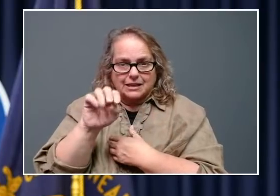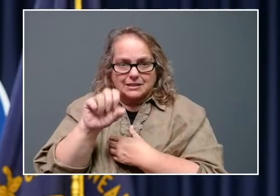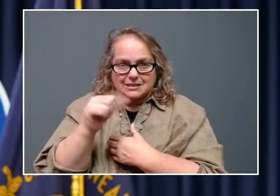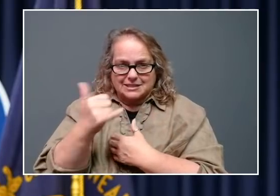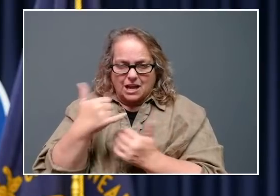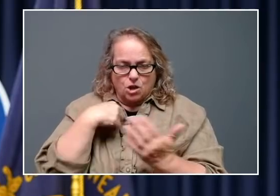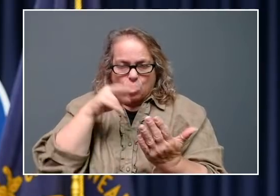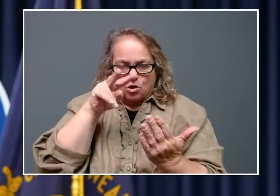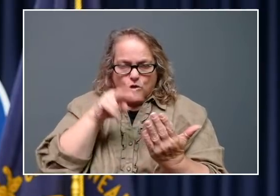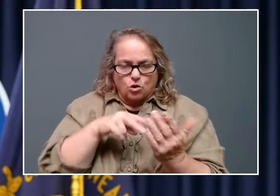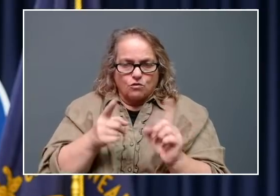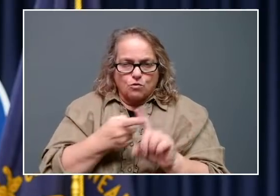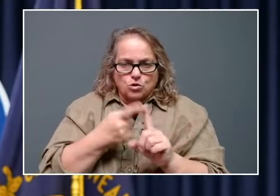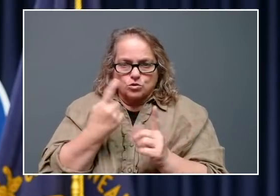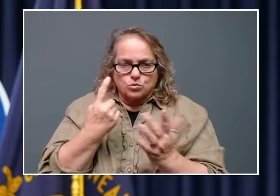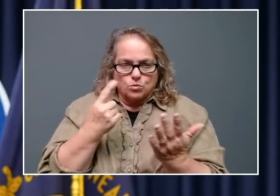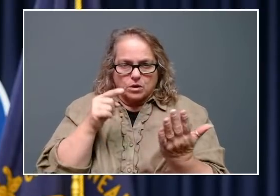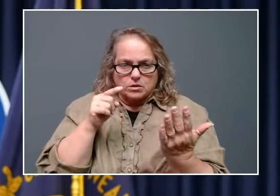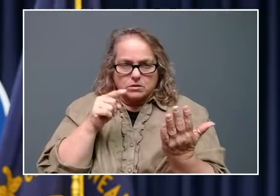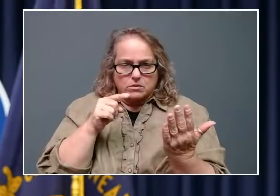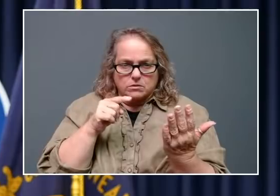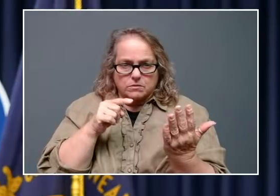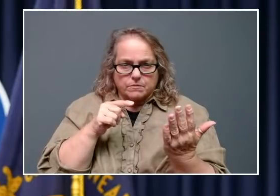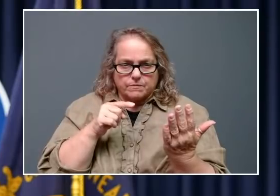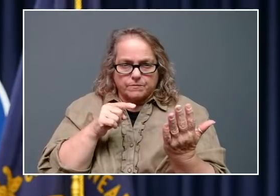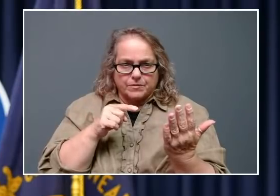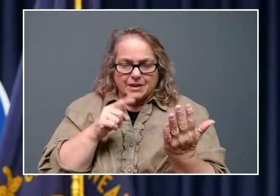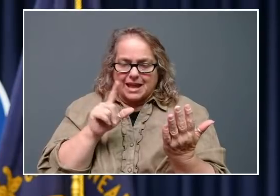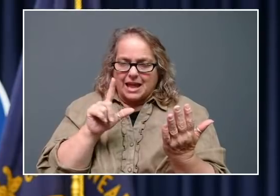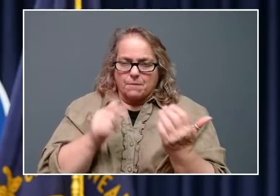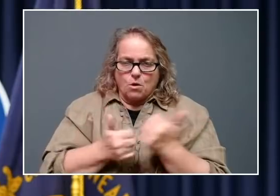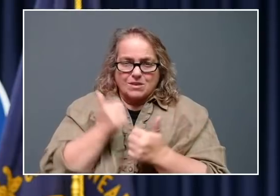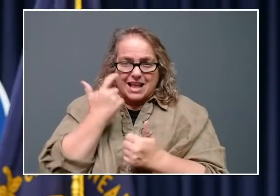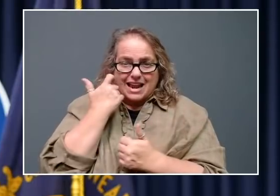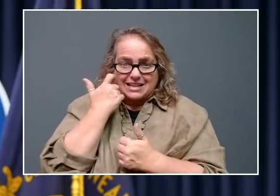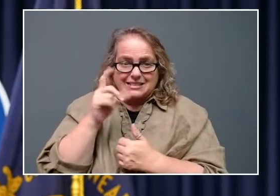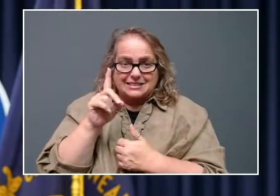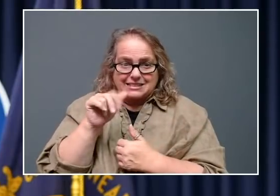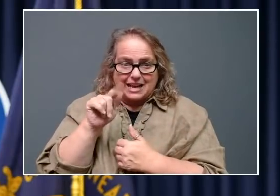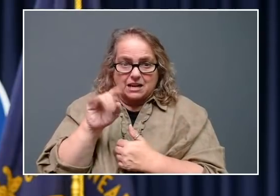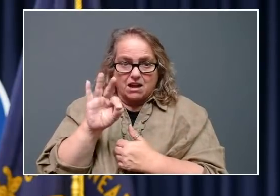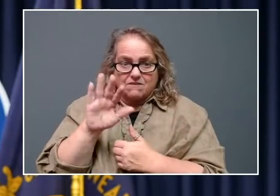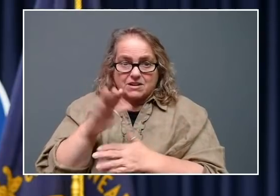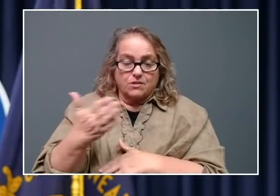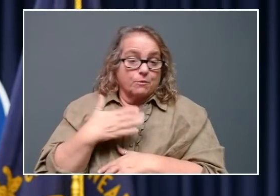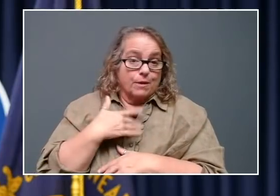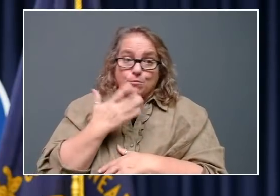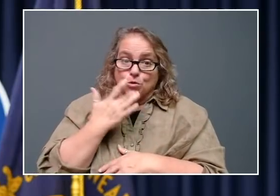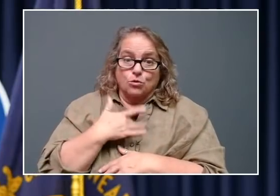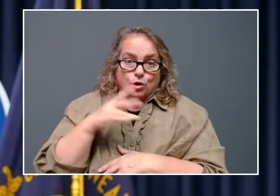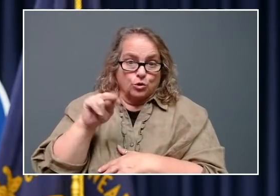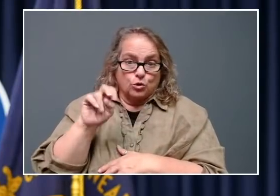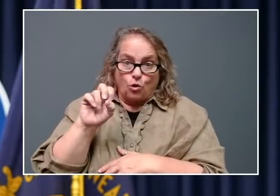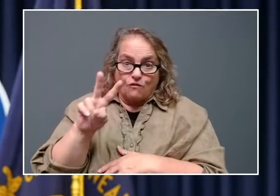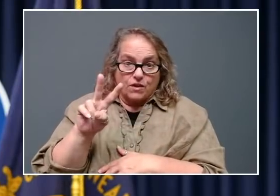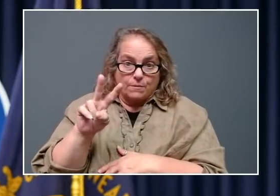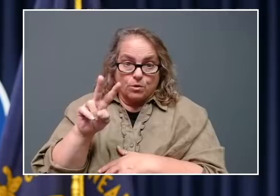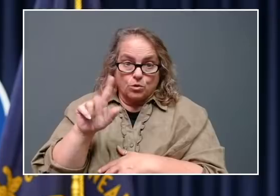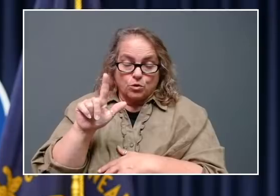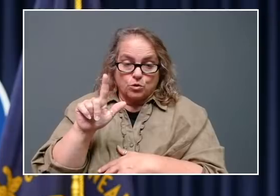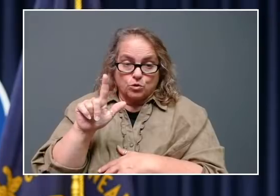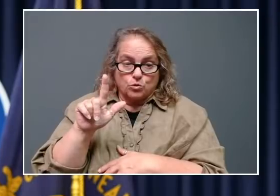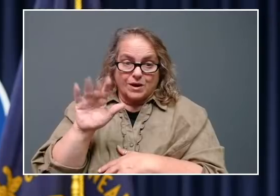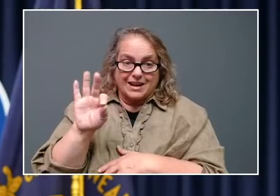one, the latest date of death was actually my birthday, was November the